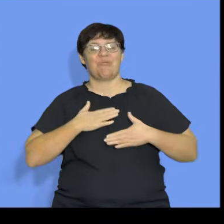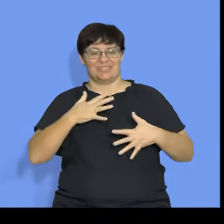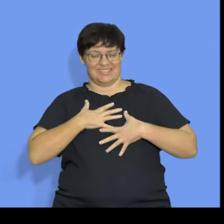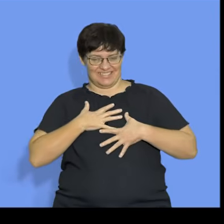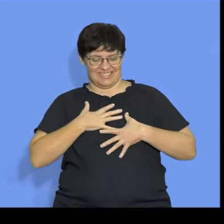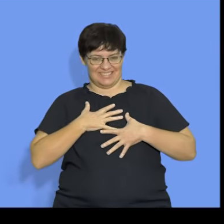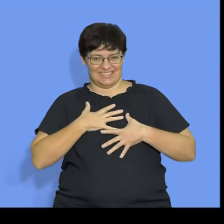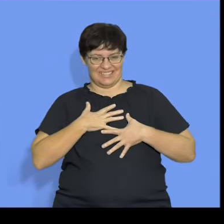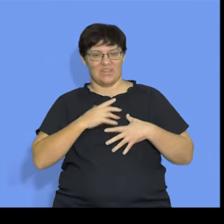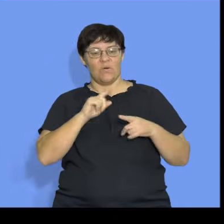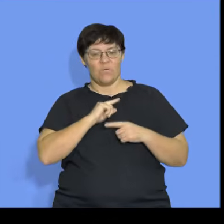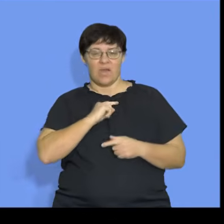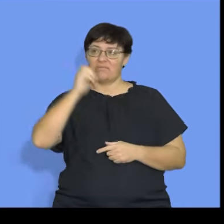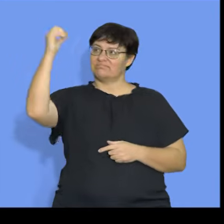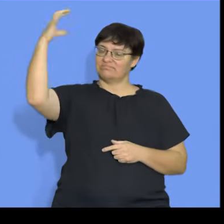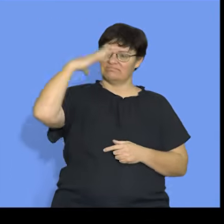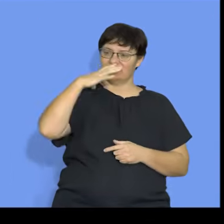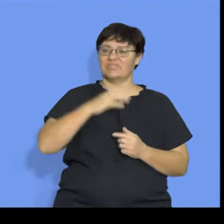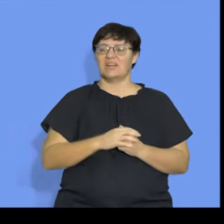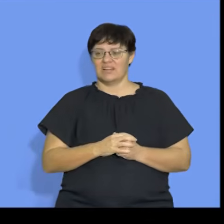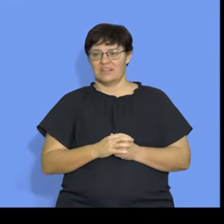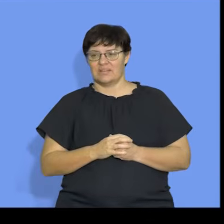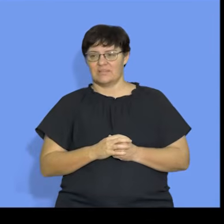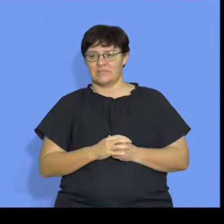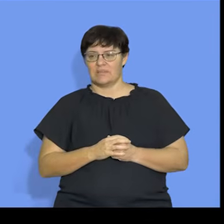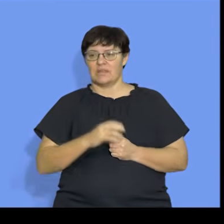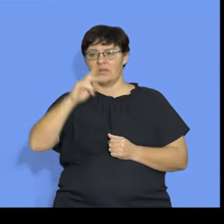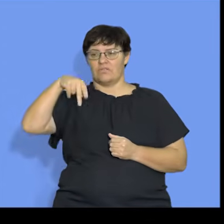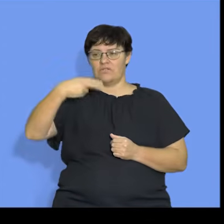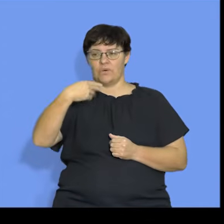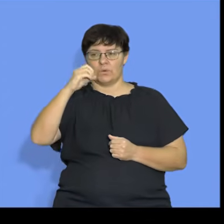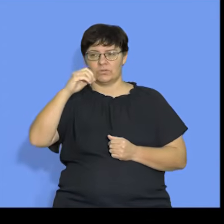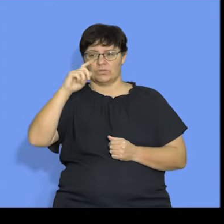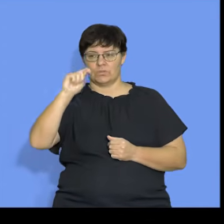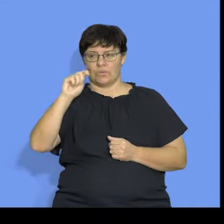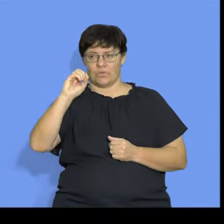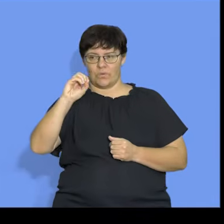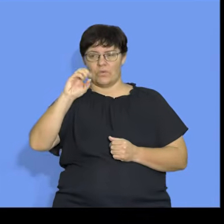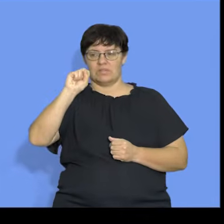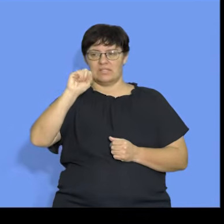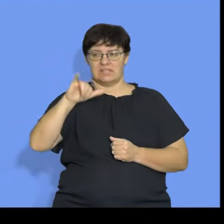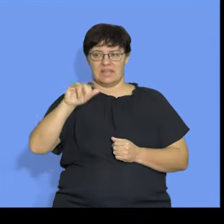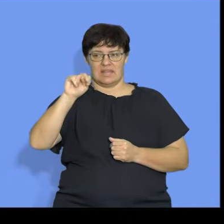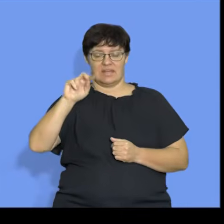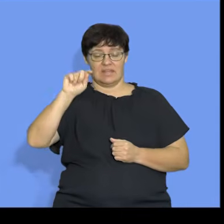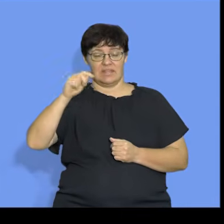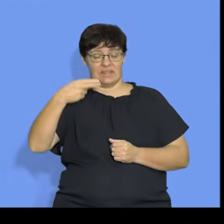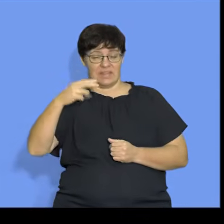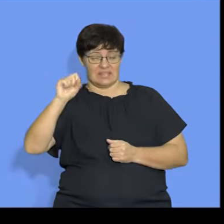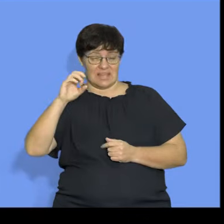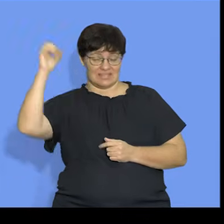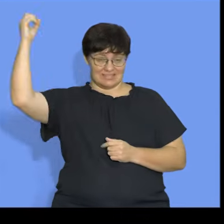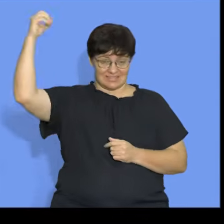can photosynthesize. Now, if you watch some of the previous lessons, you would have noticed this. What is